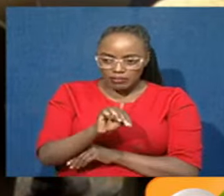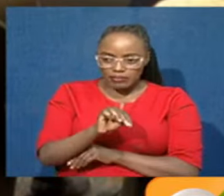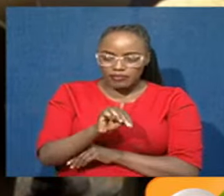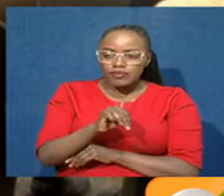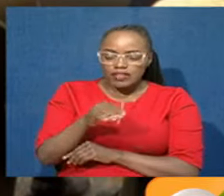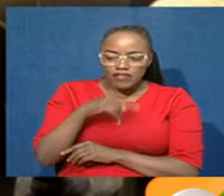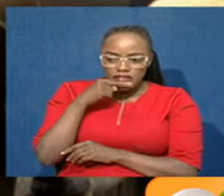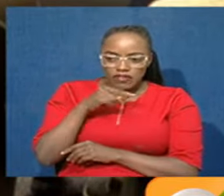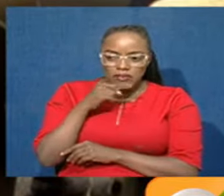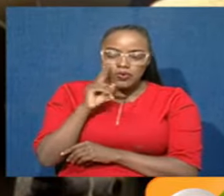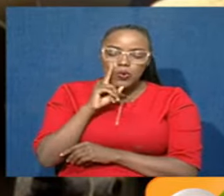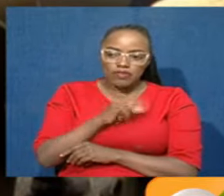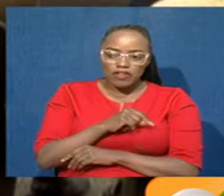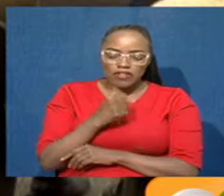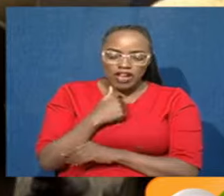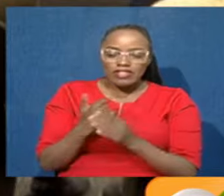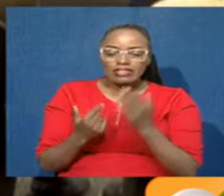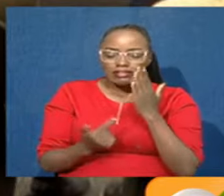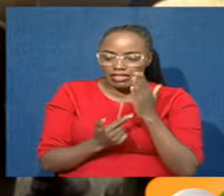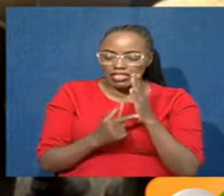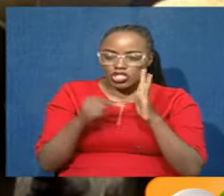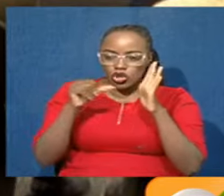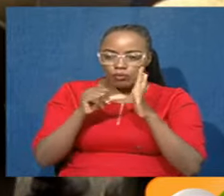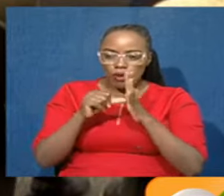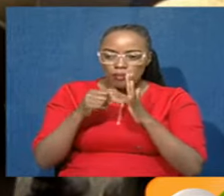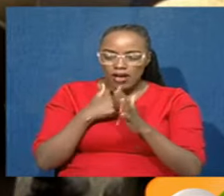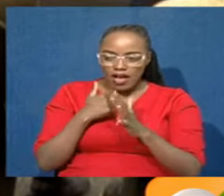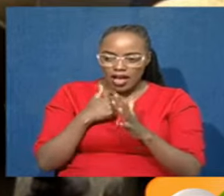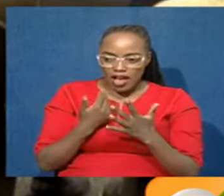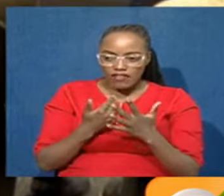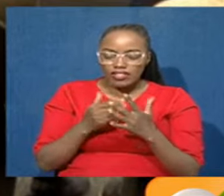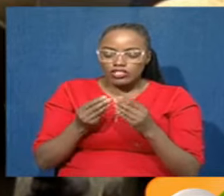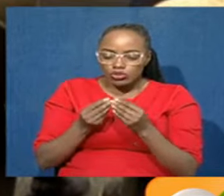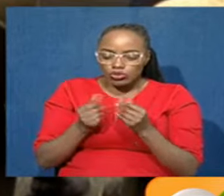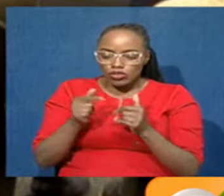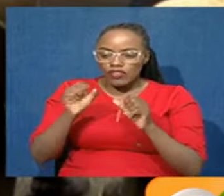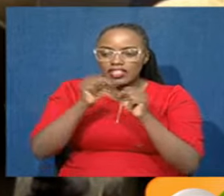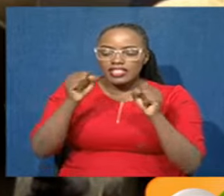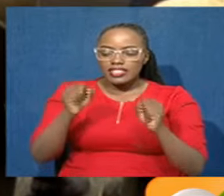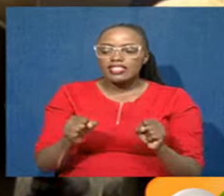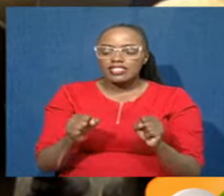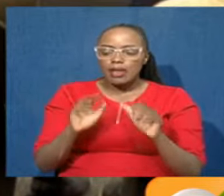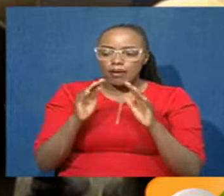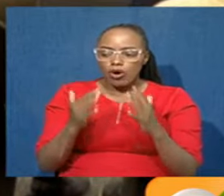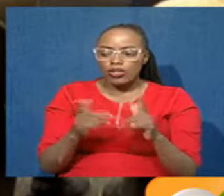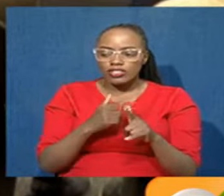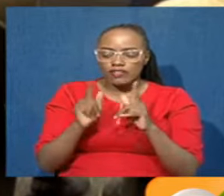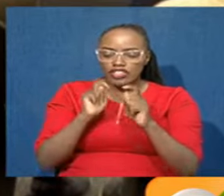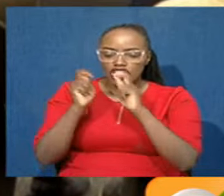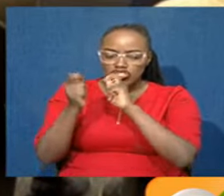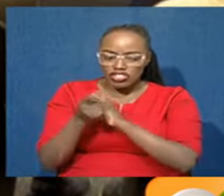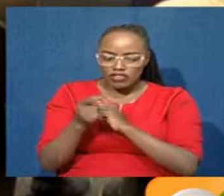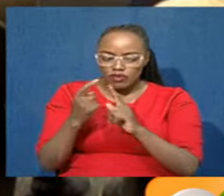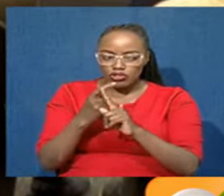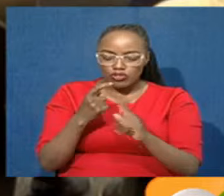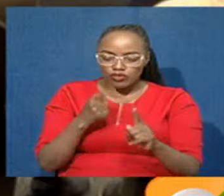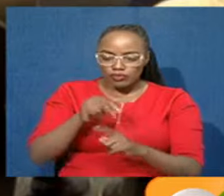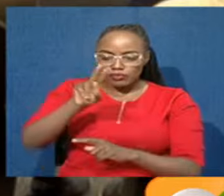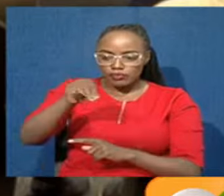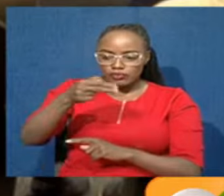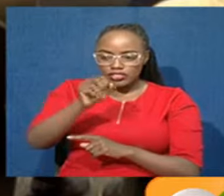just been said, there were technical issues on the onset of the system. Or on the transformation from